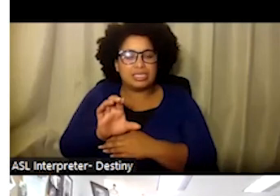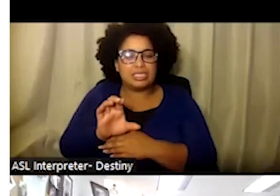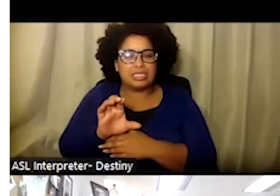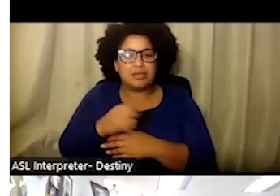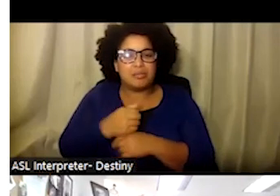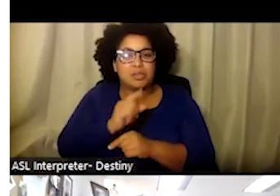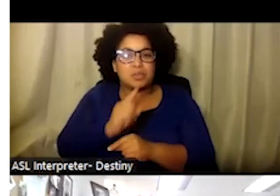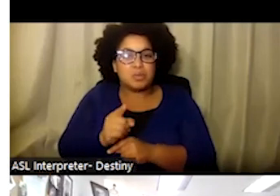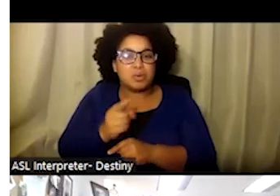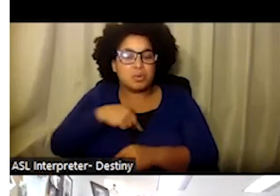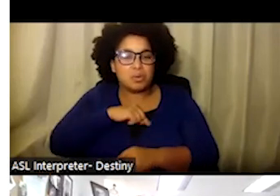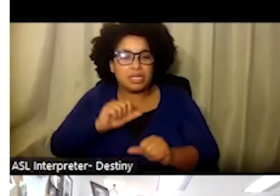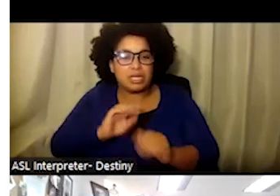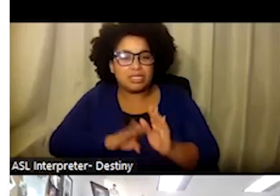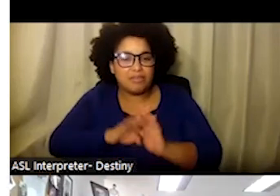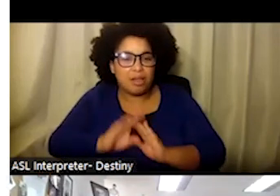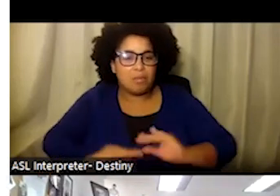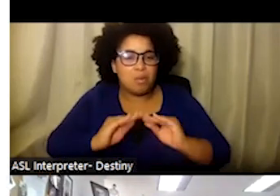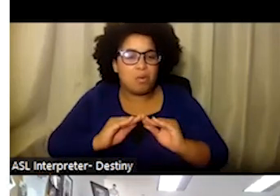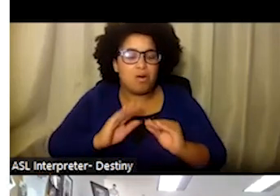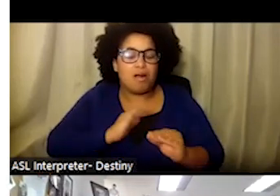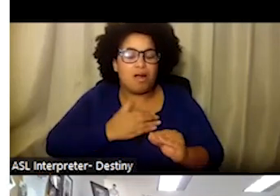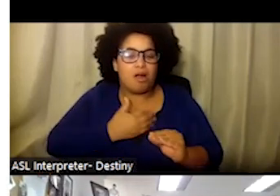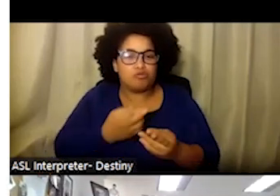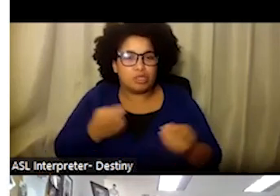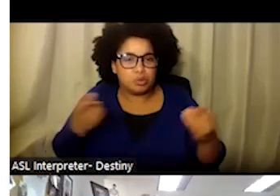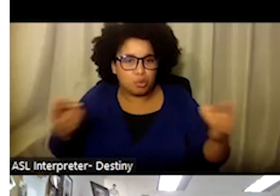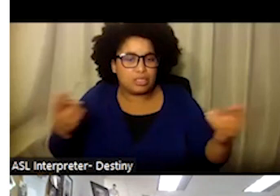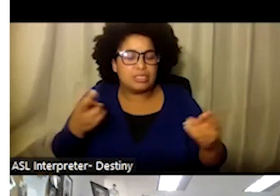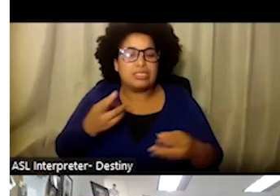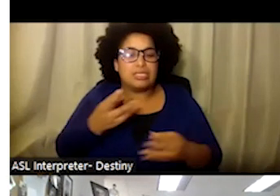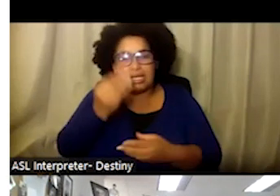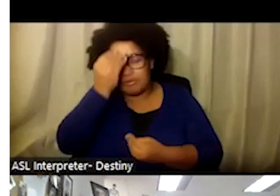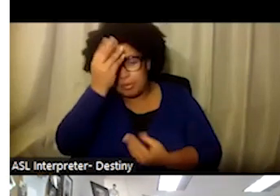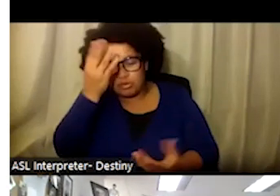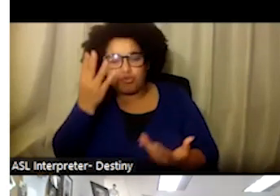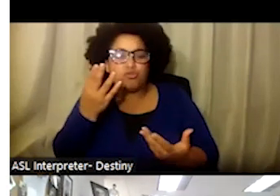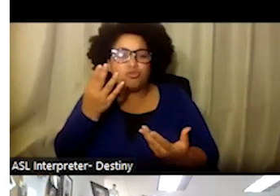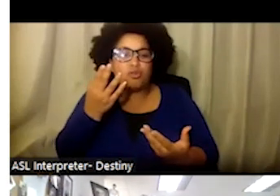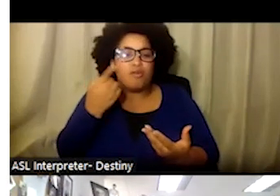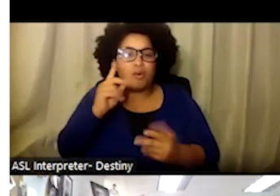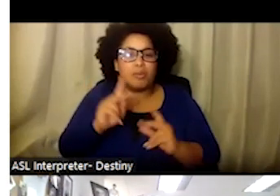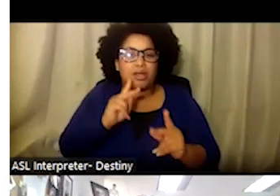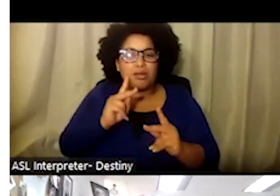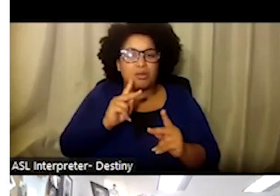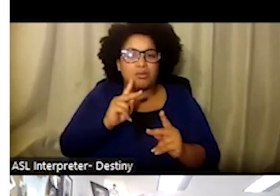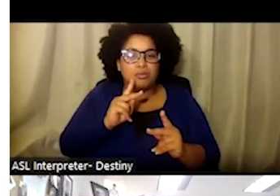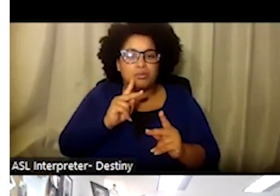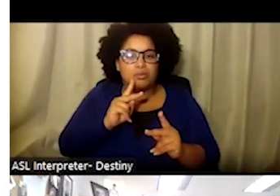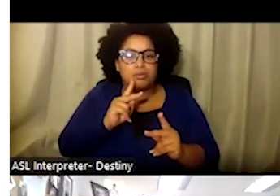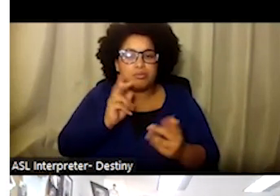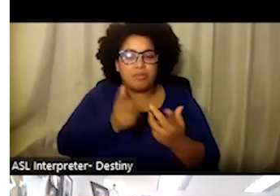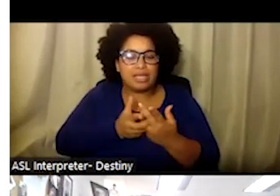sure that we can develop more of our resources and information to people in ways that they will best